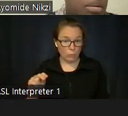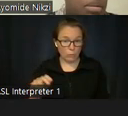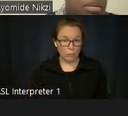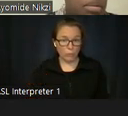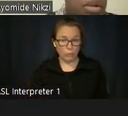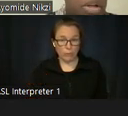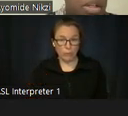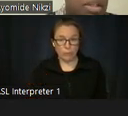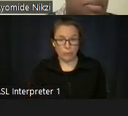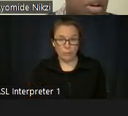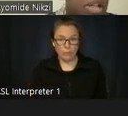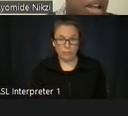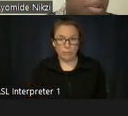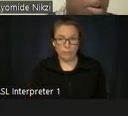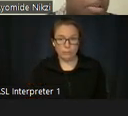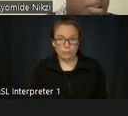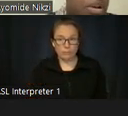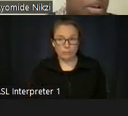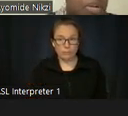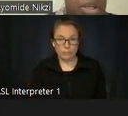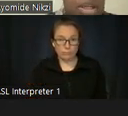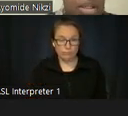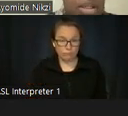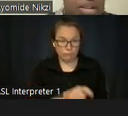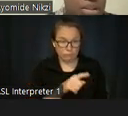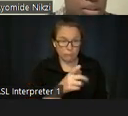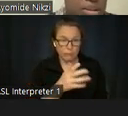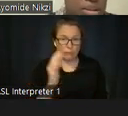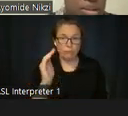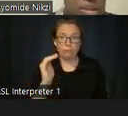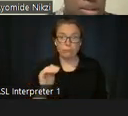okay. We already did that part. So we're just going to B6.